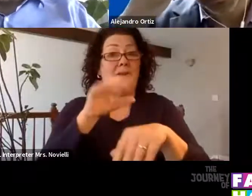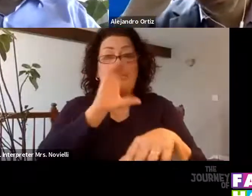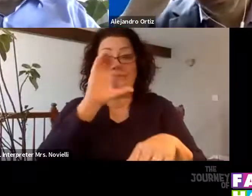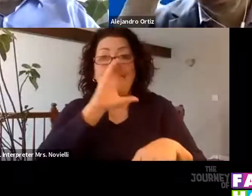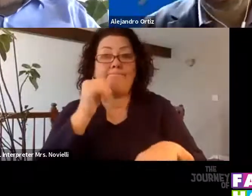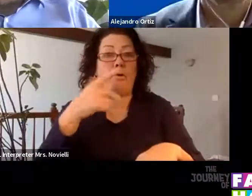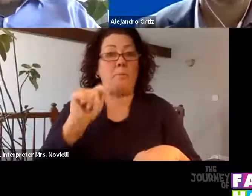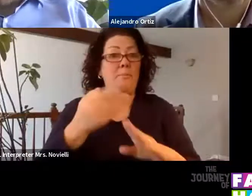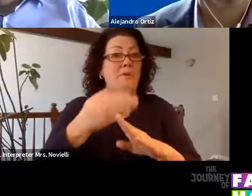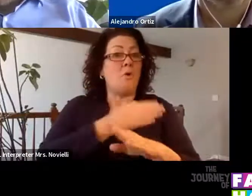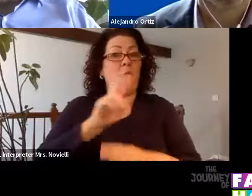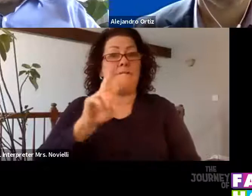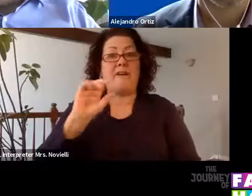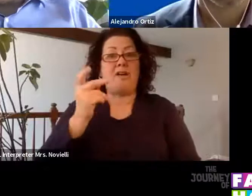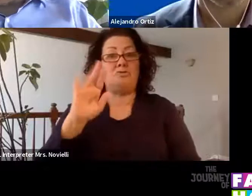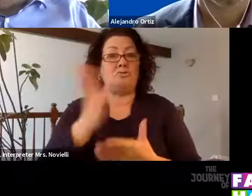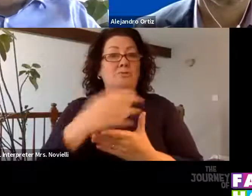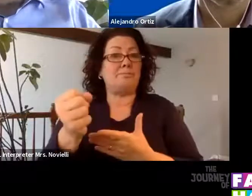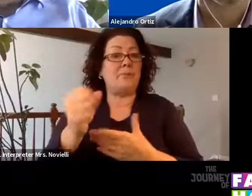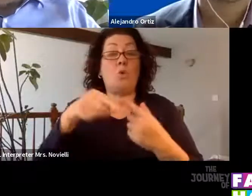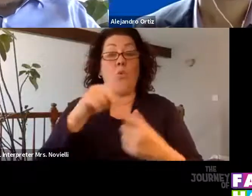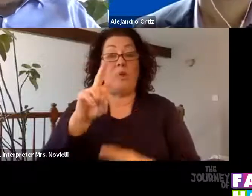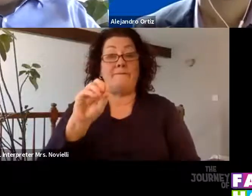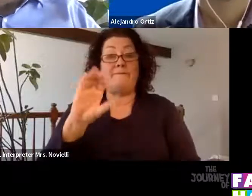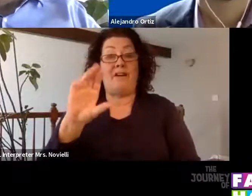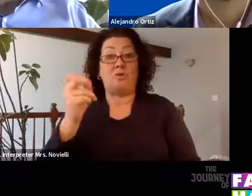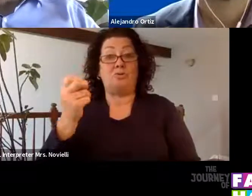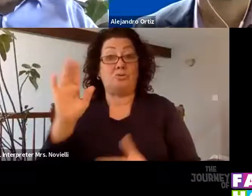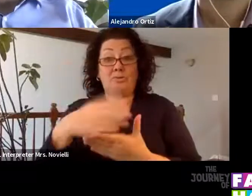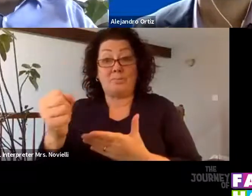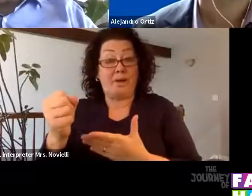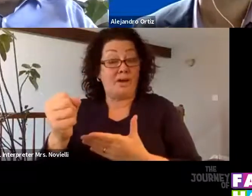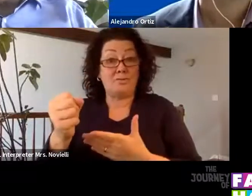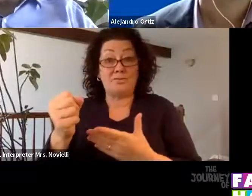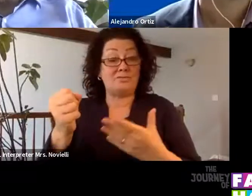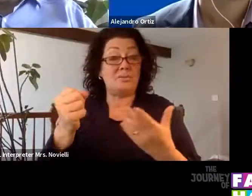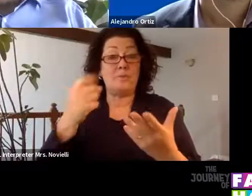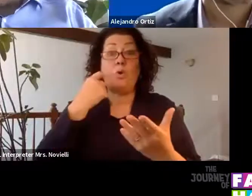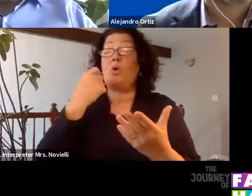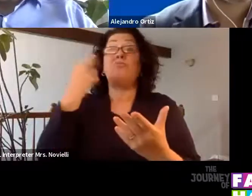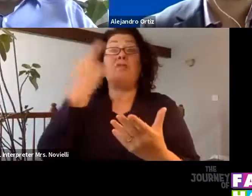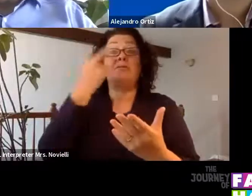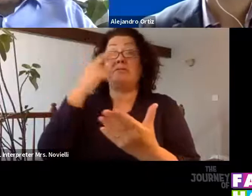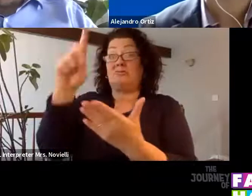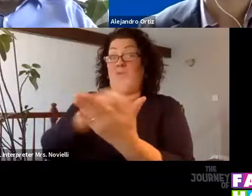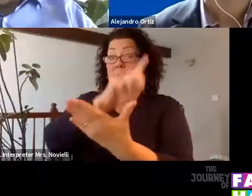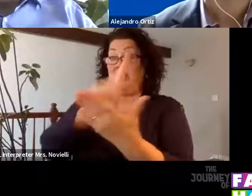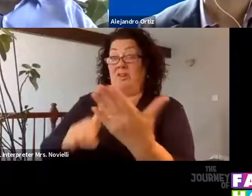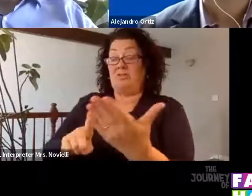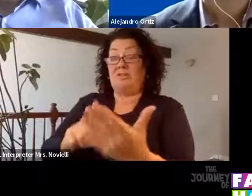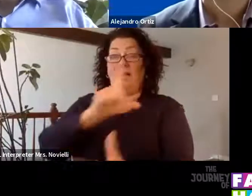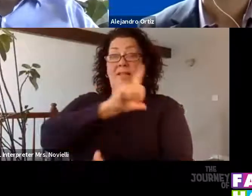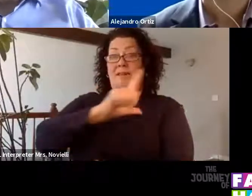before their voucher expires. And when a voucher expires, in many cases, due to discrimination, landlords just point